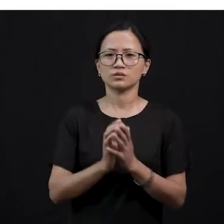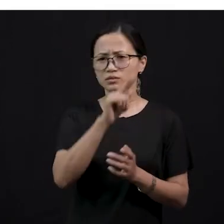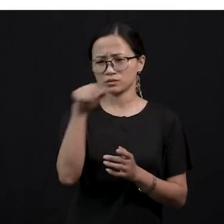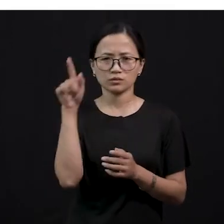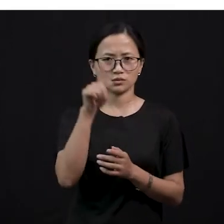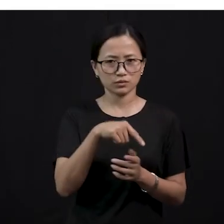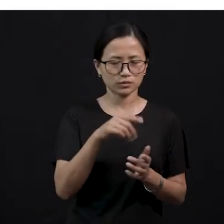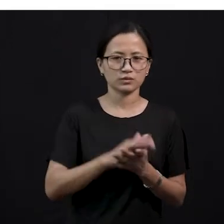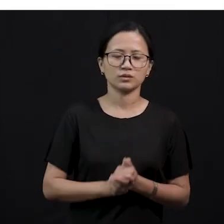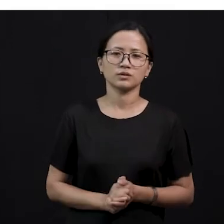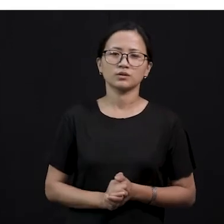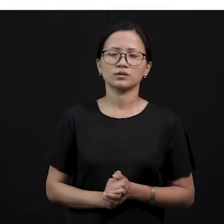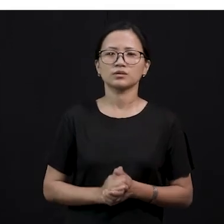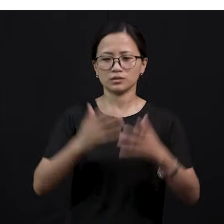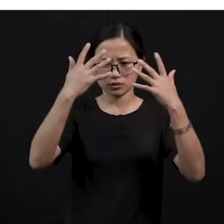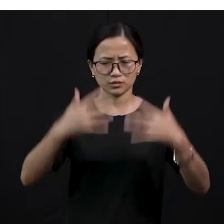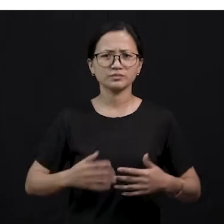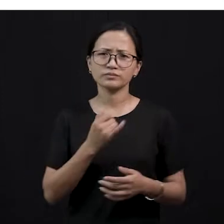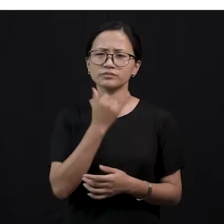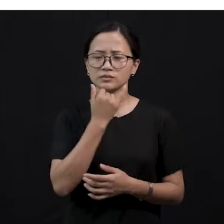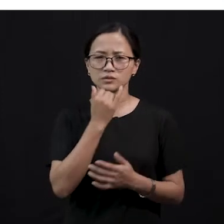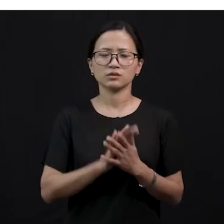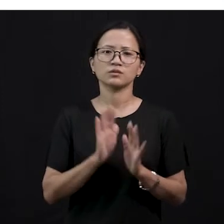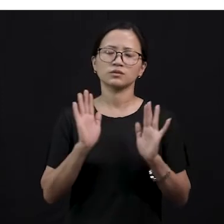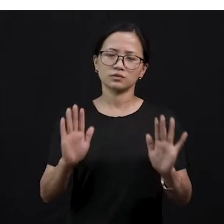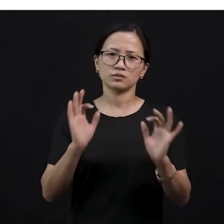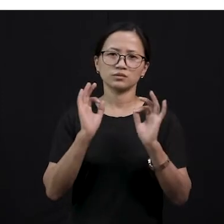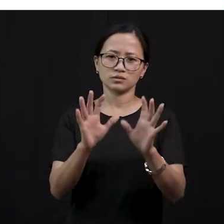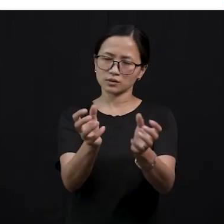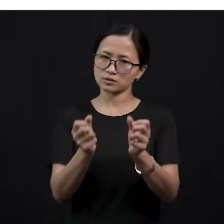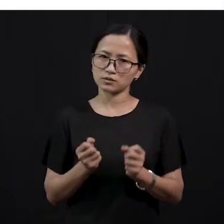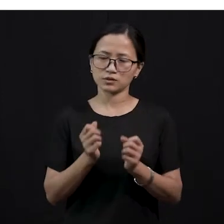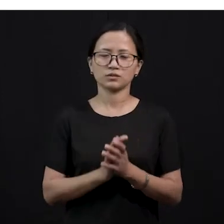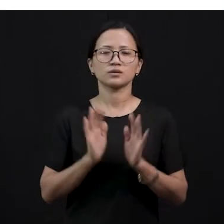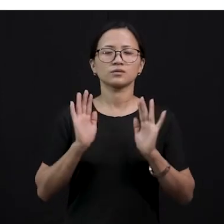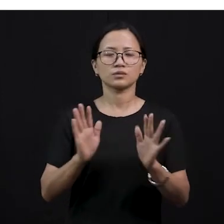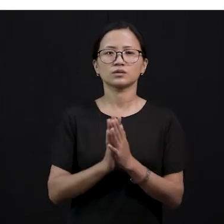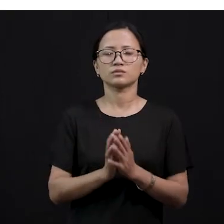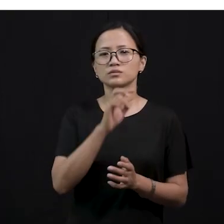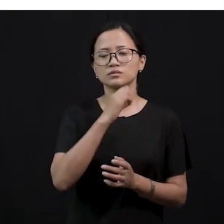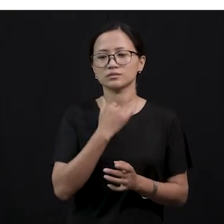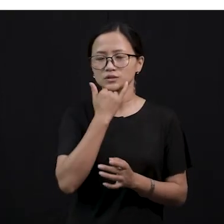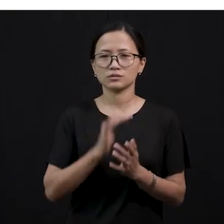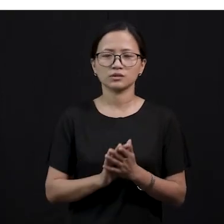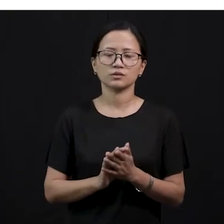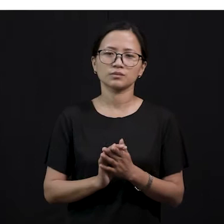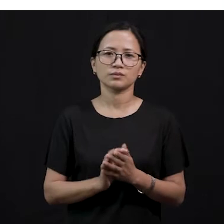wrong. They have to, human mistakes is absolutely fine and acceptable, but a mistake that is